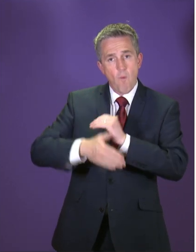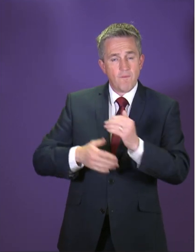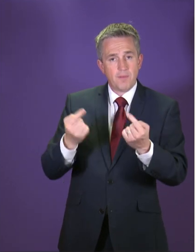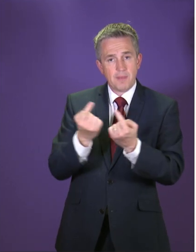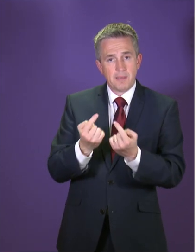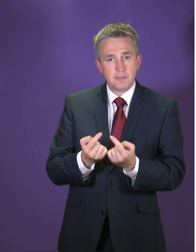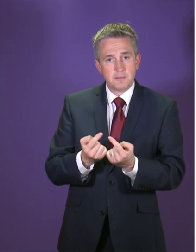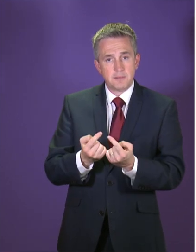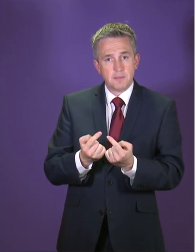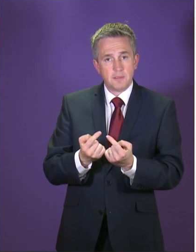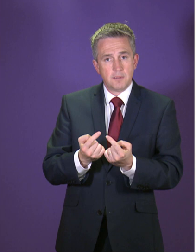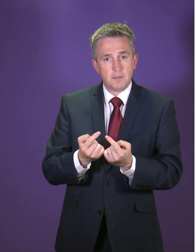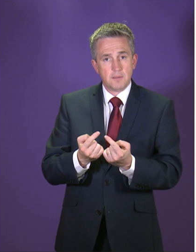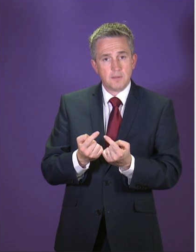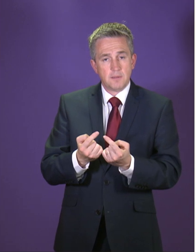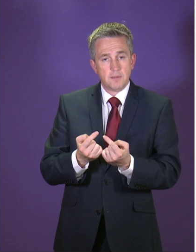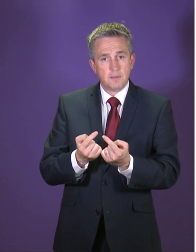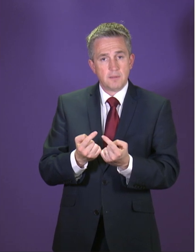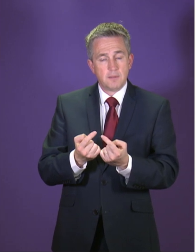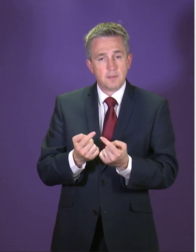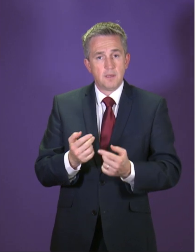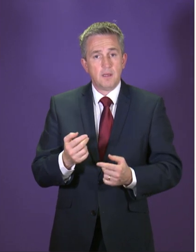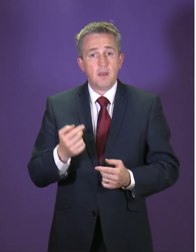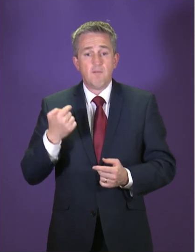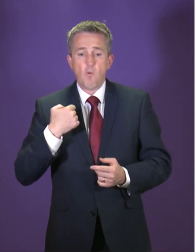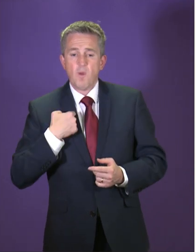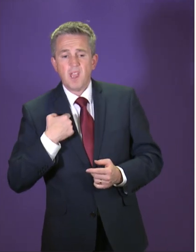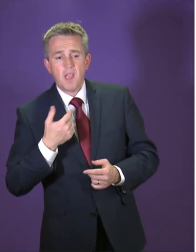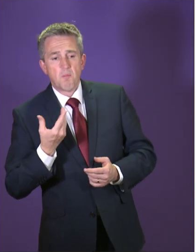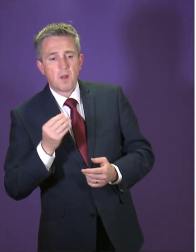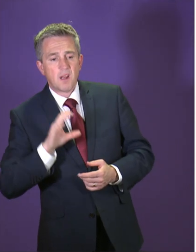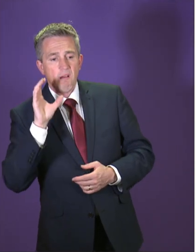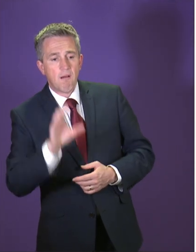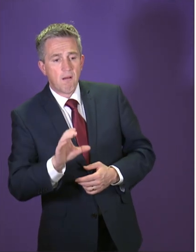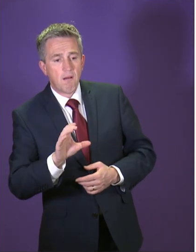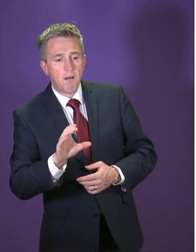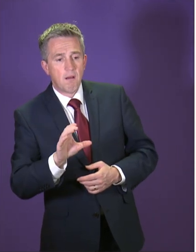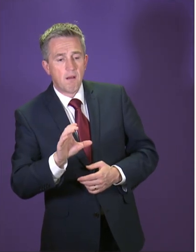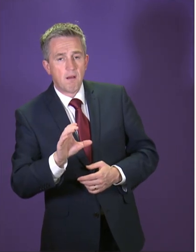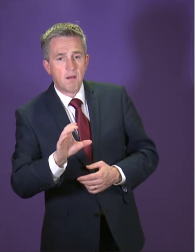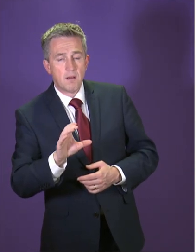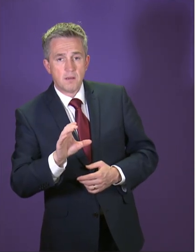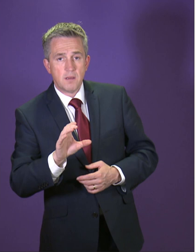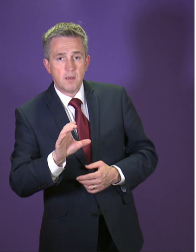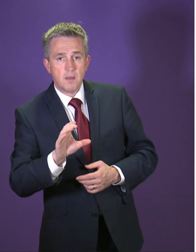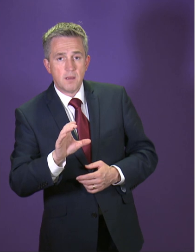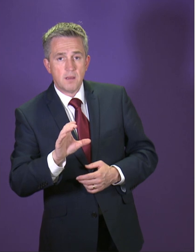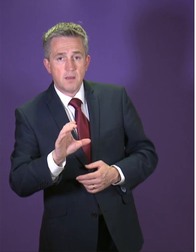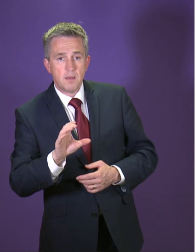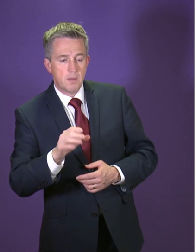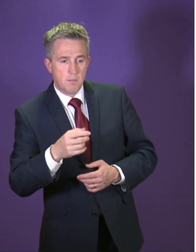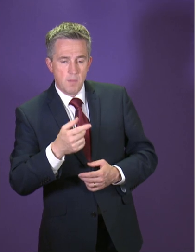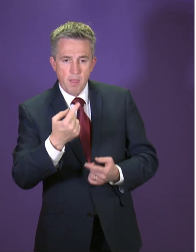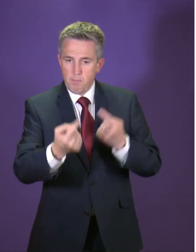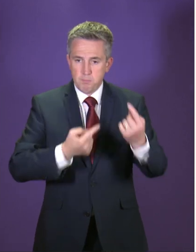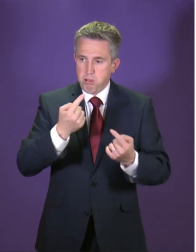we isolate them and let them feel that the people who are supposed to benefit